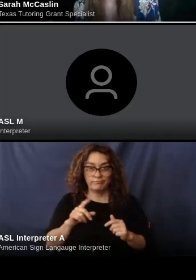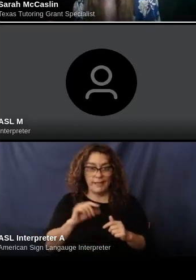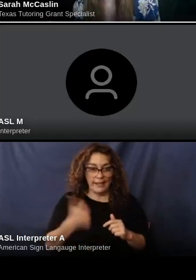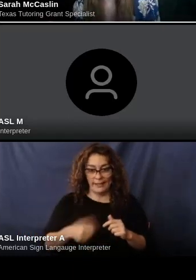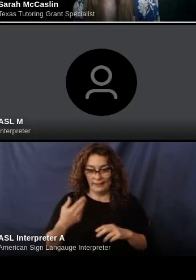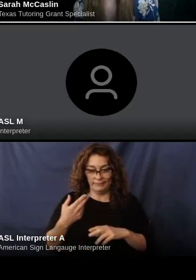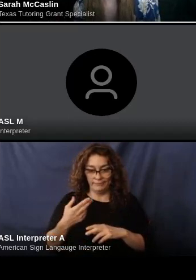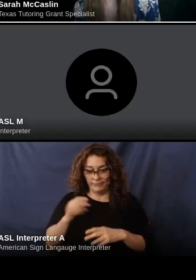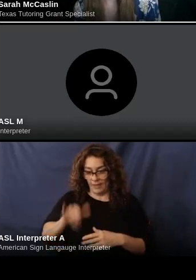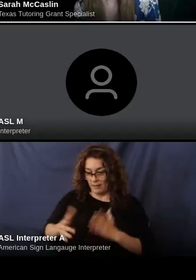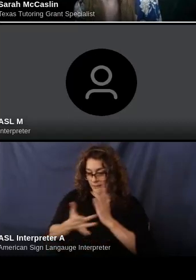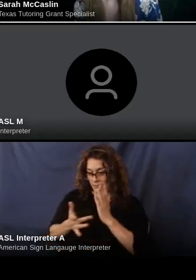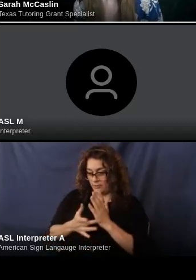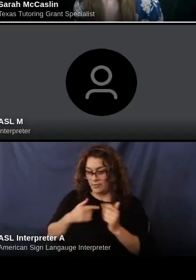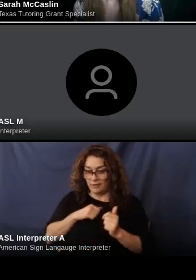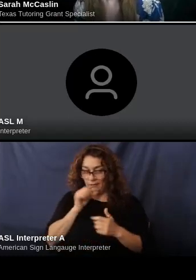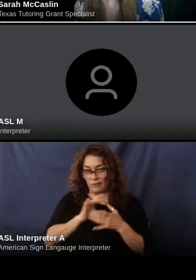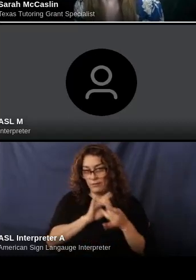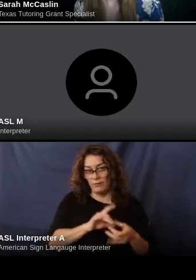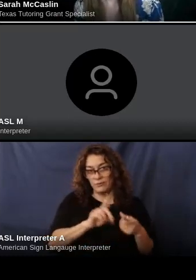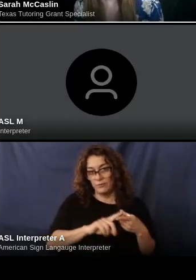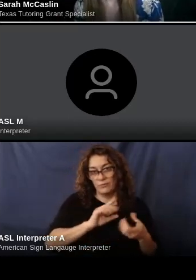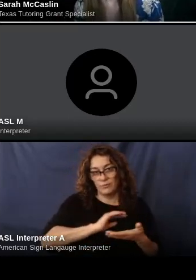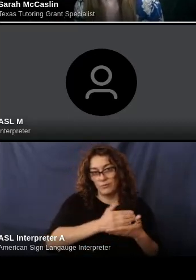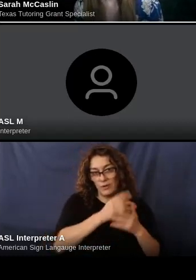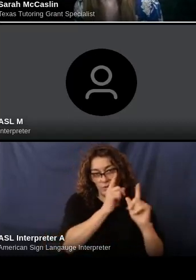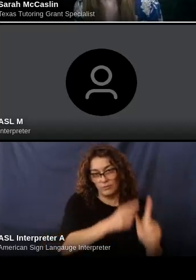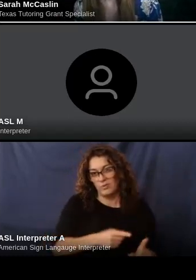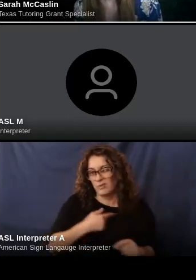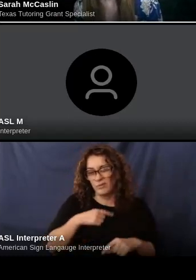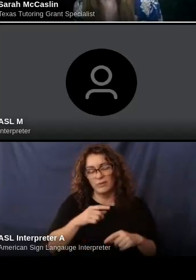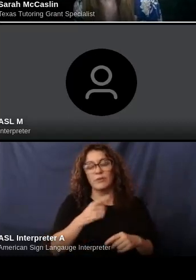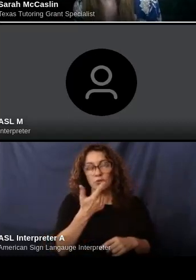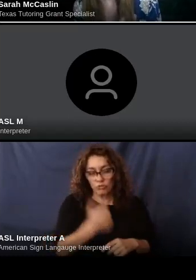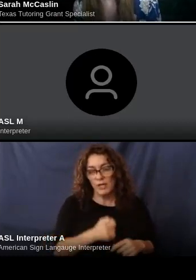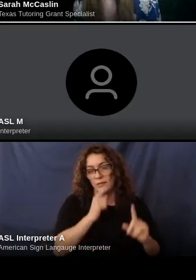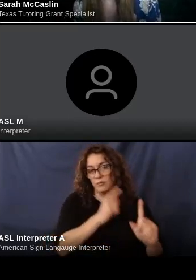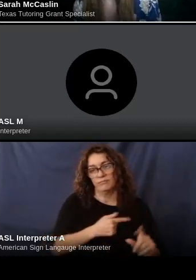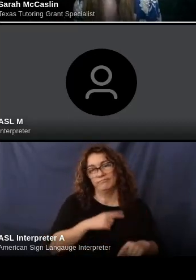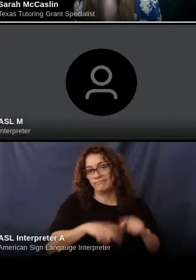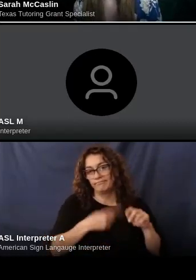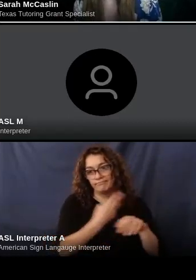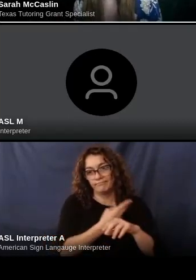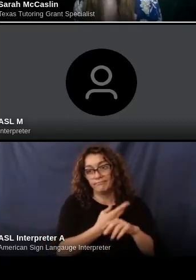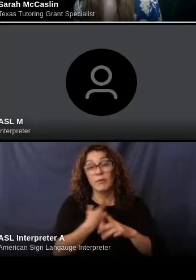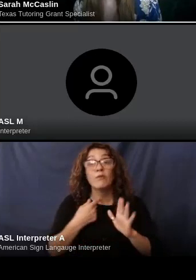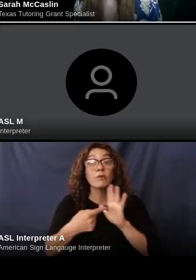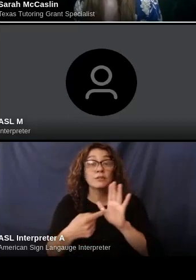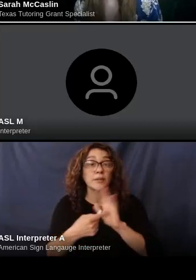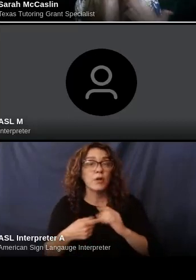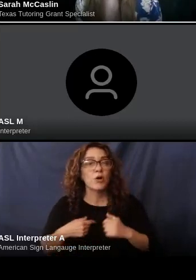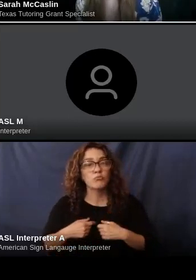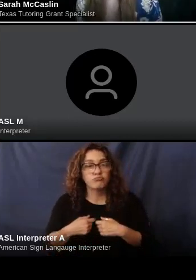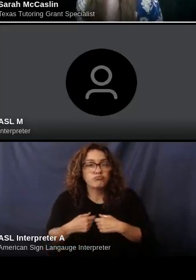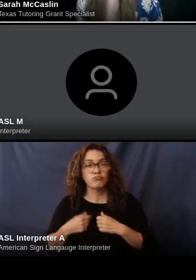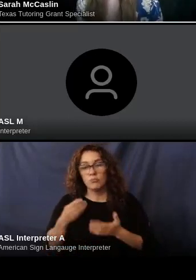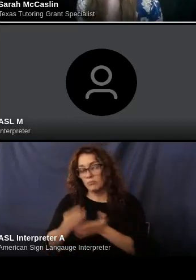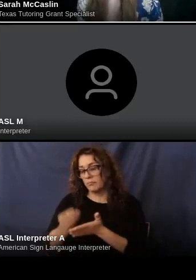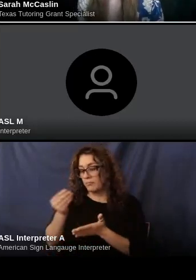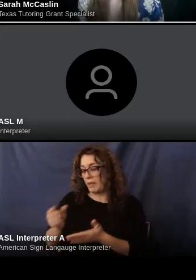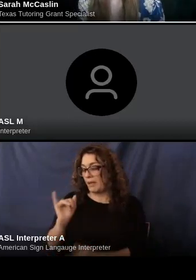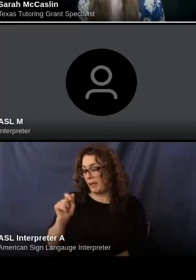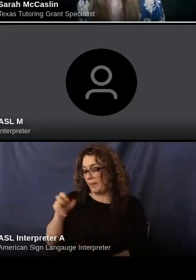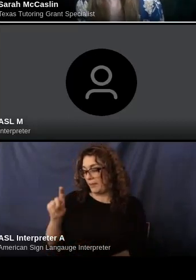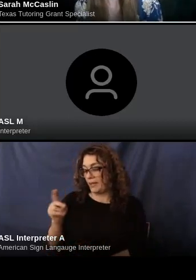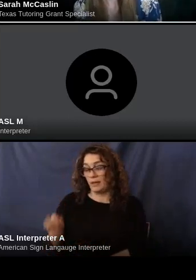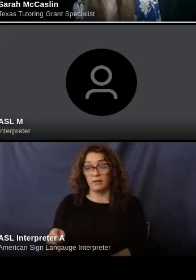grant objectives. If you purchase an iPad and a student and a tutor group never touches it, then there's probably an issue